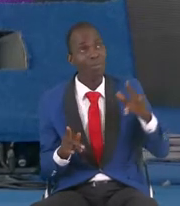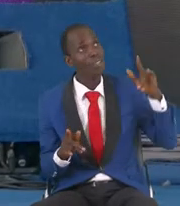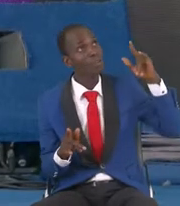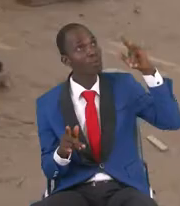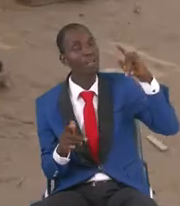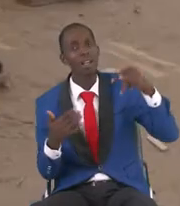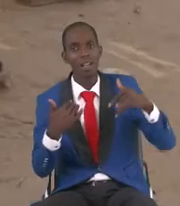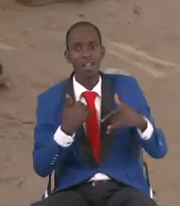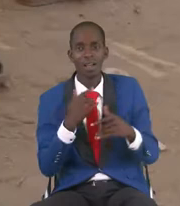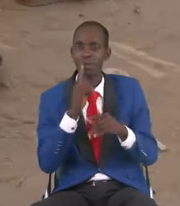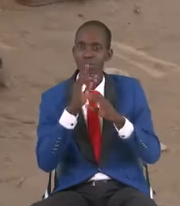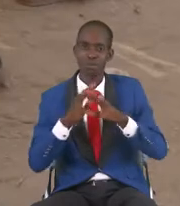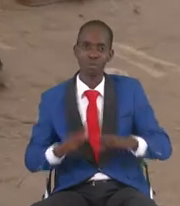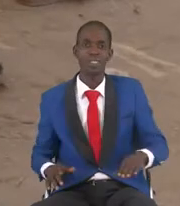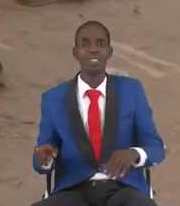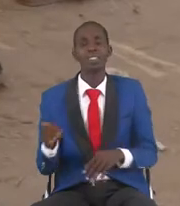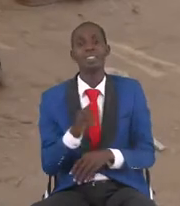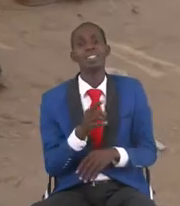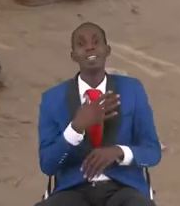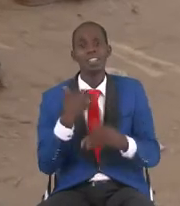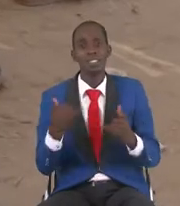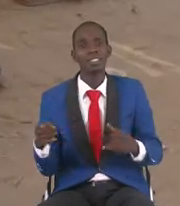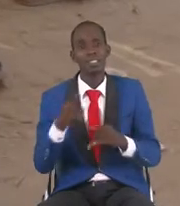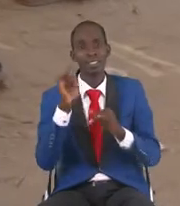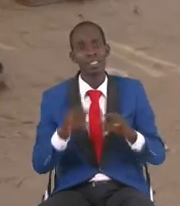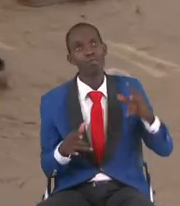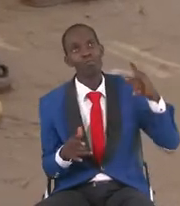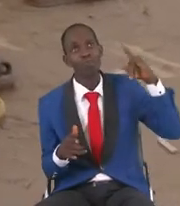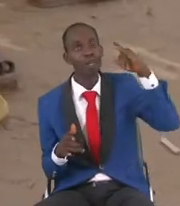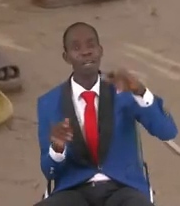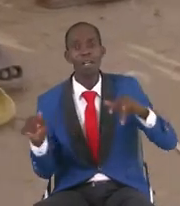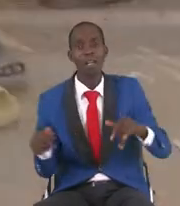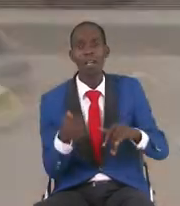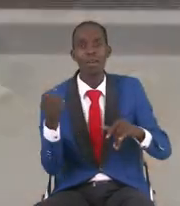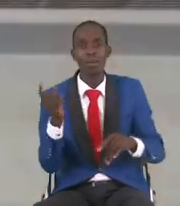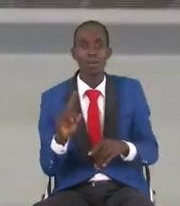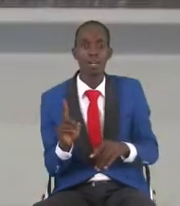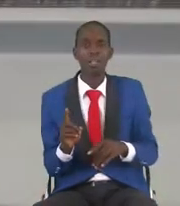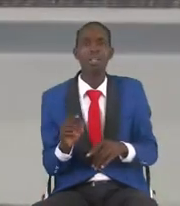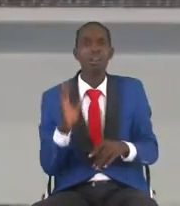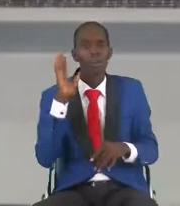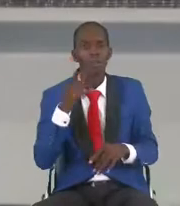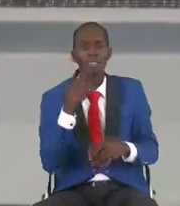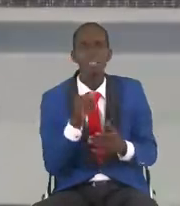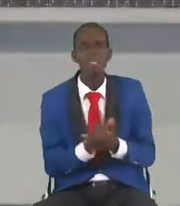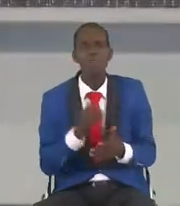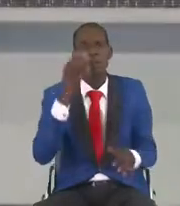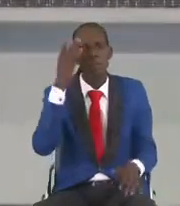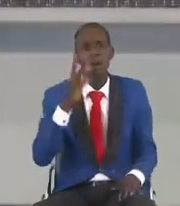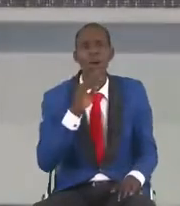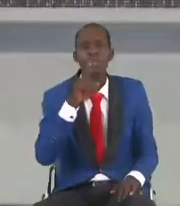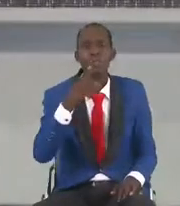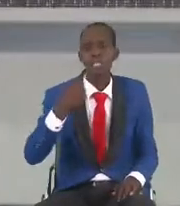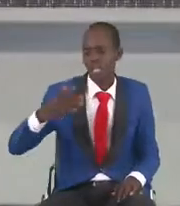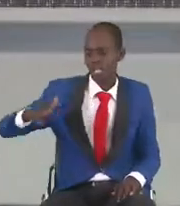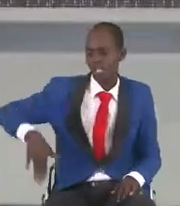them. And now they can go anywhere. The same thing. Why are you the late comer?